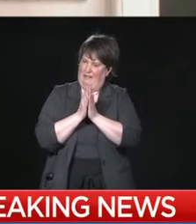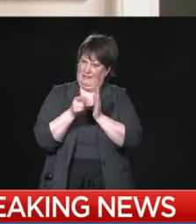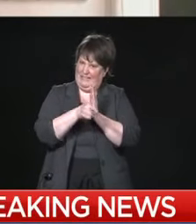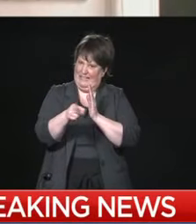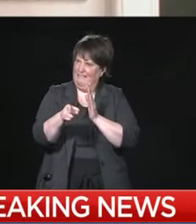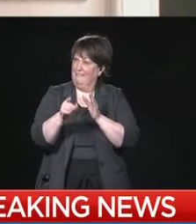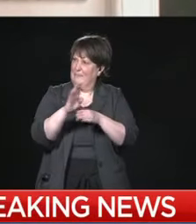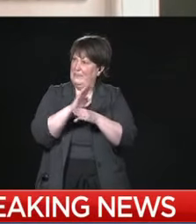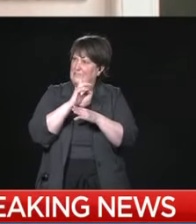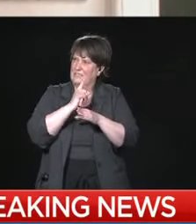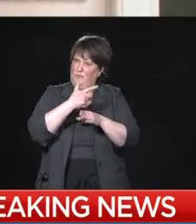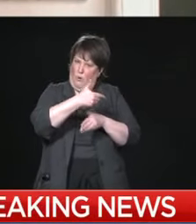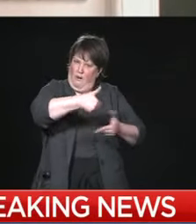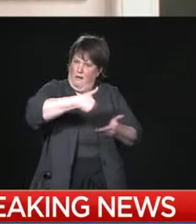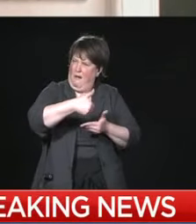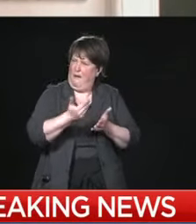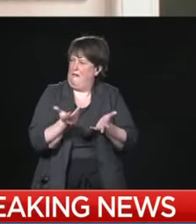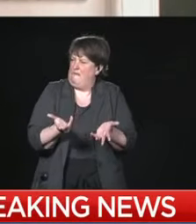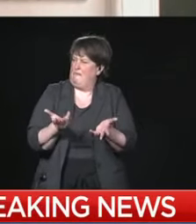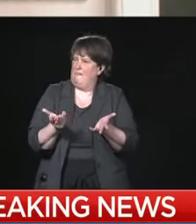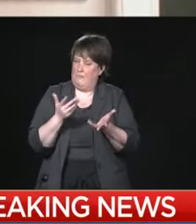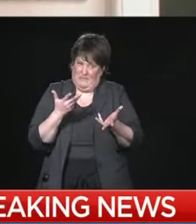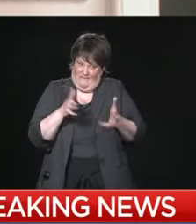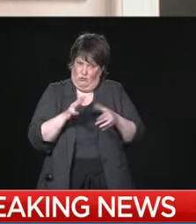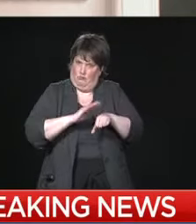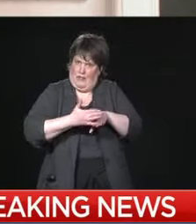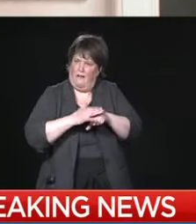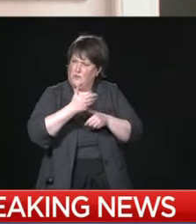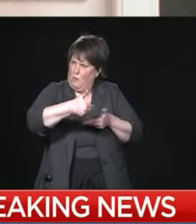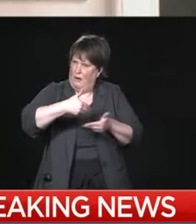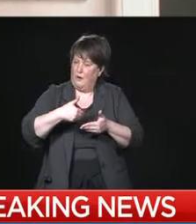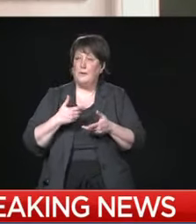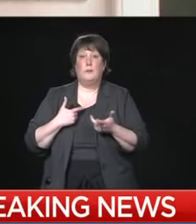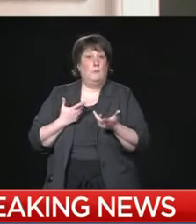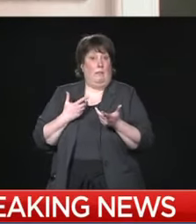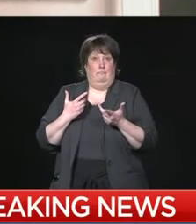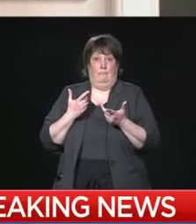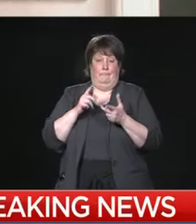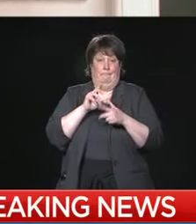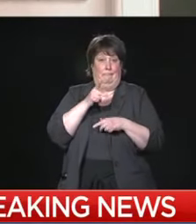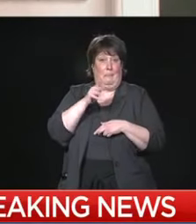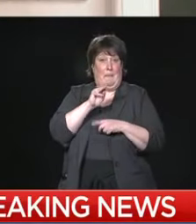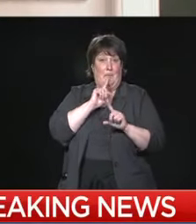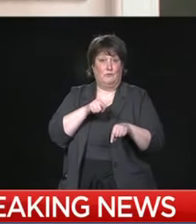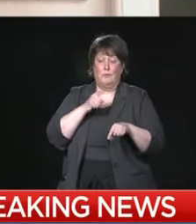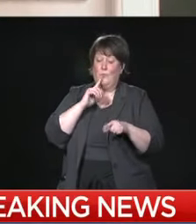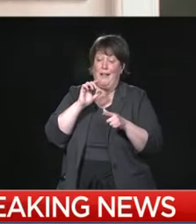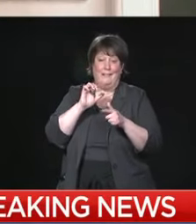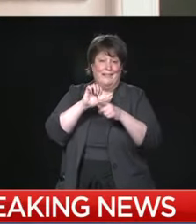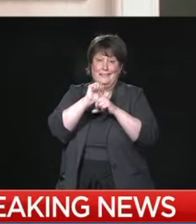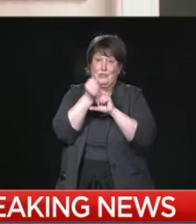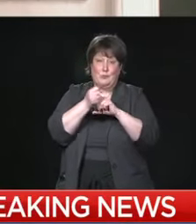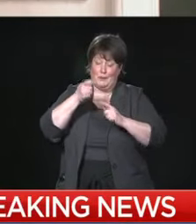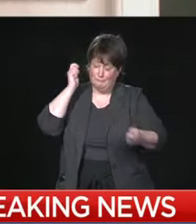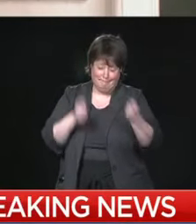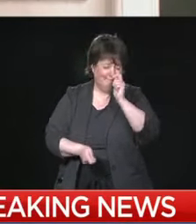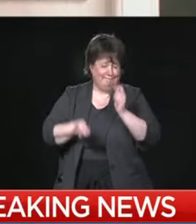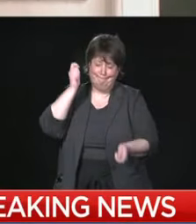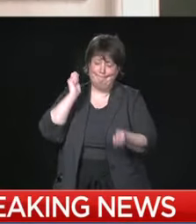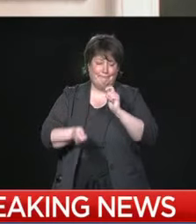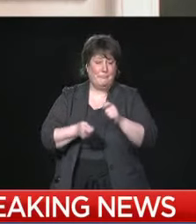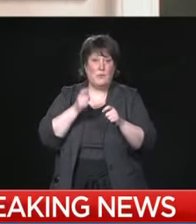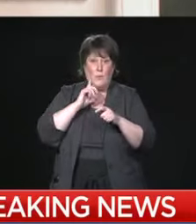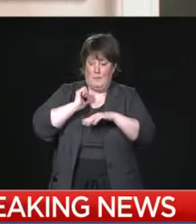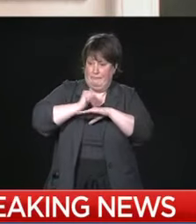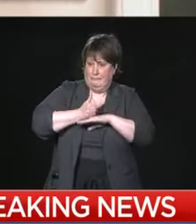they've already laid off. This situation has been evolving rapidly, as we all know. We're putting in place unprecedented